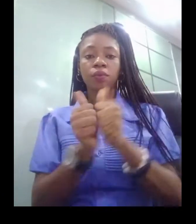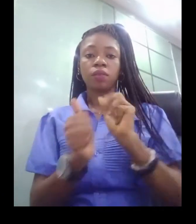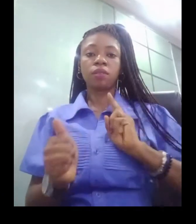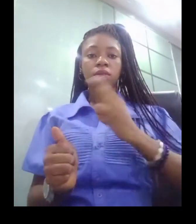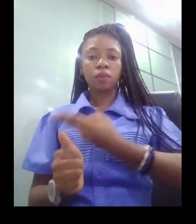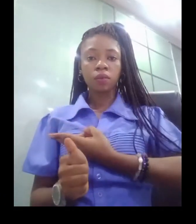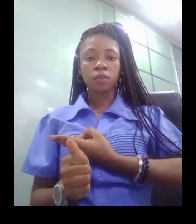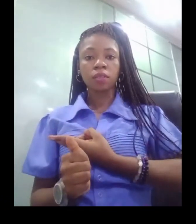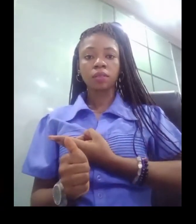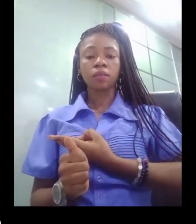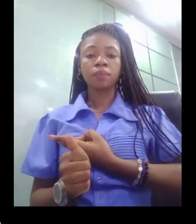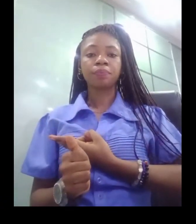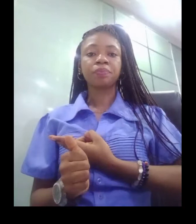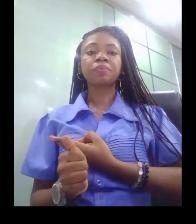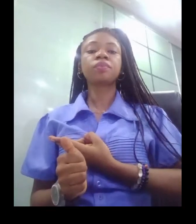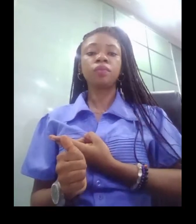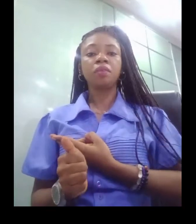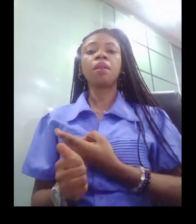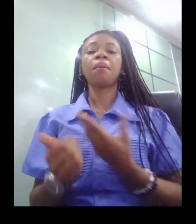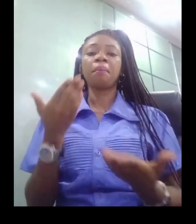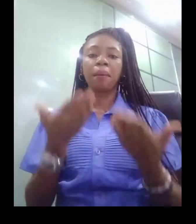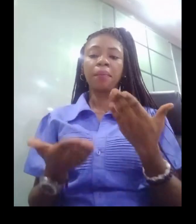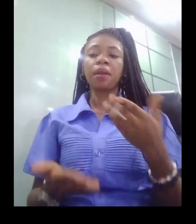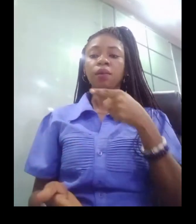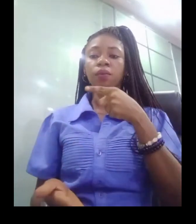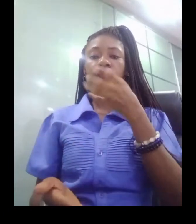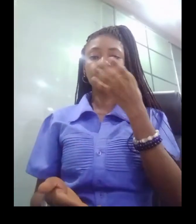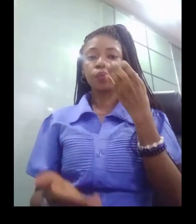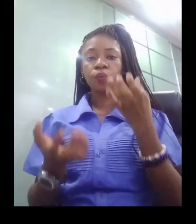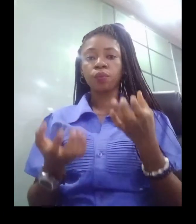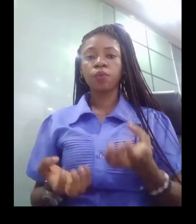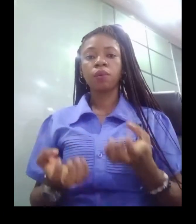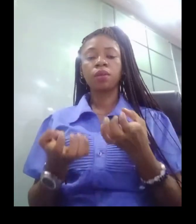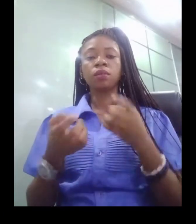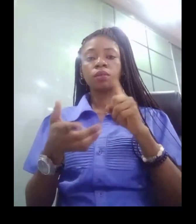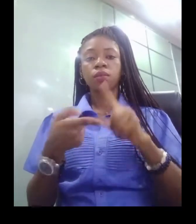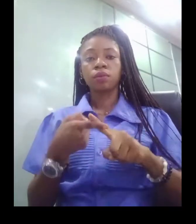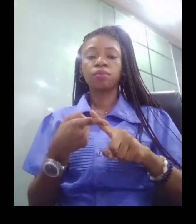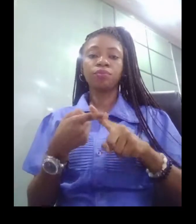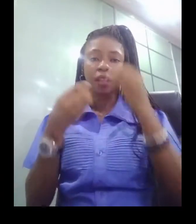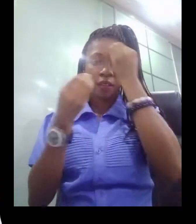us, and on this topic, she might want to give us additional